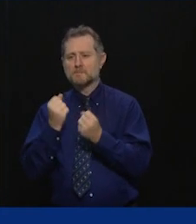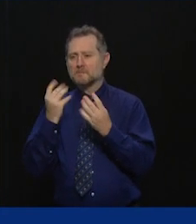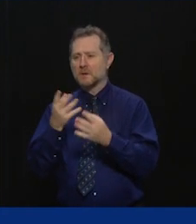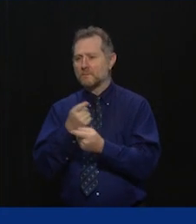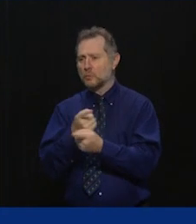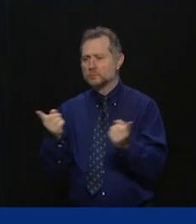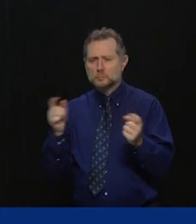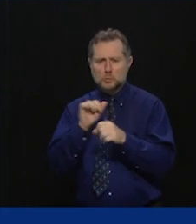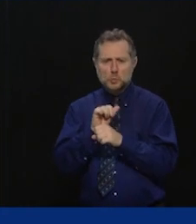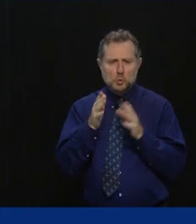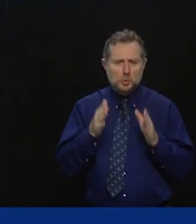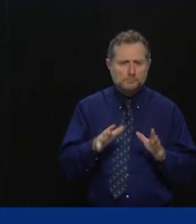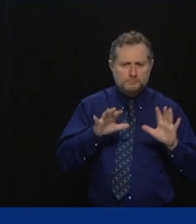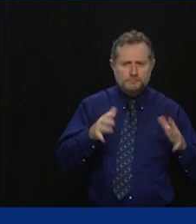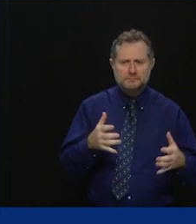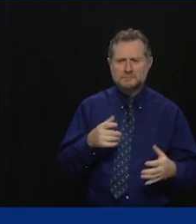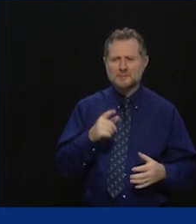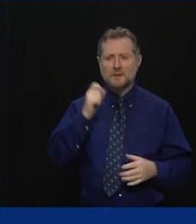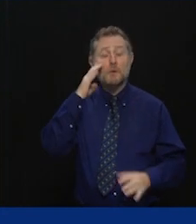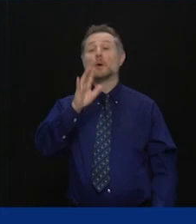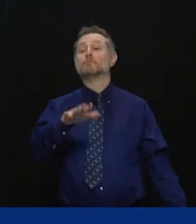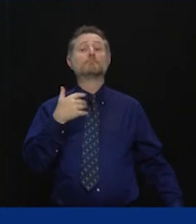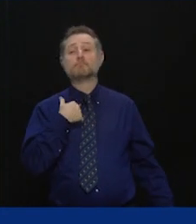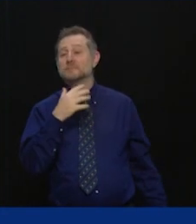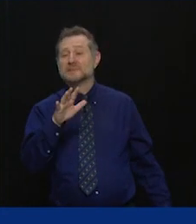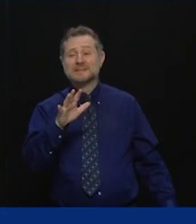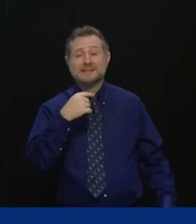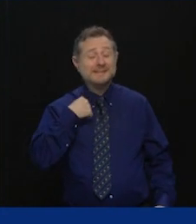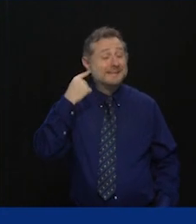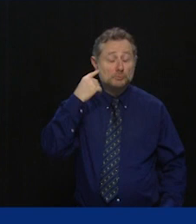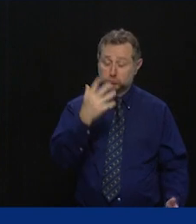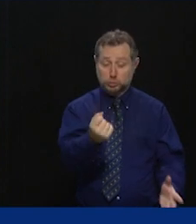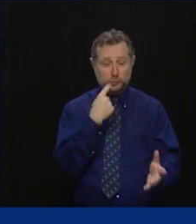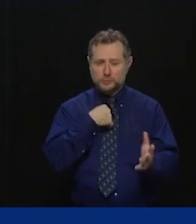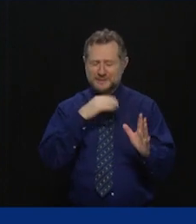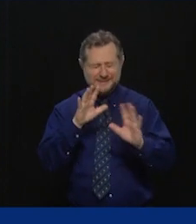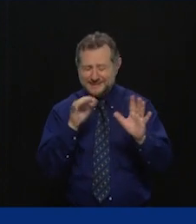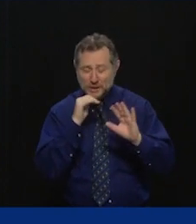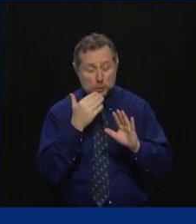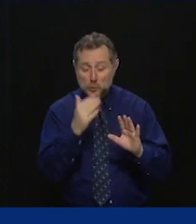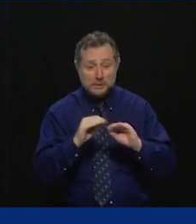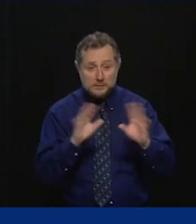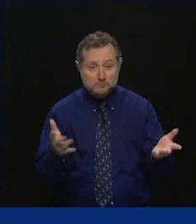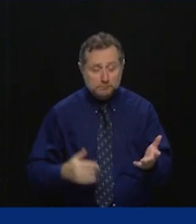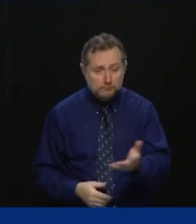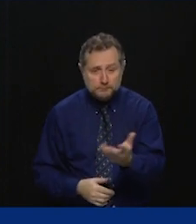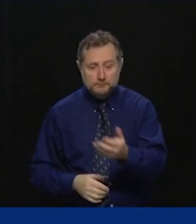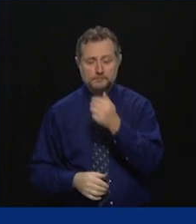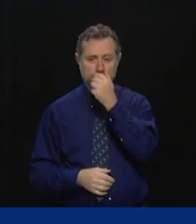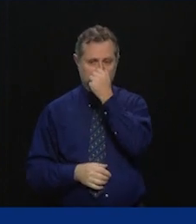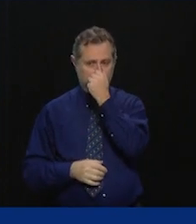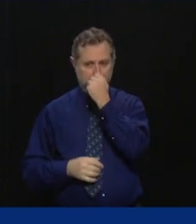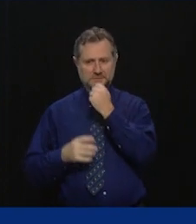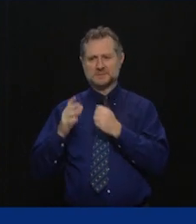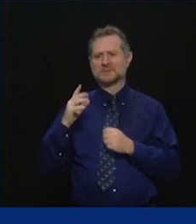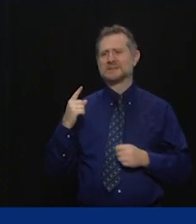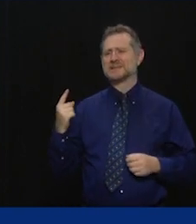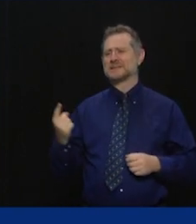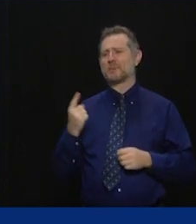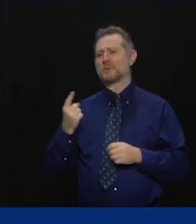economy? I'm having trouble hearing the question. Can you? Yeah, she's asking if we're looking into anything to support delivery workers and establish minimum